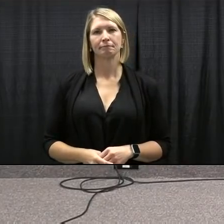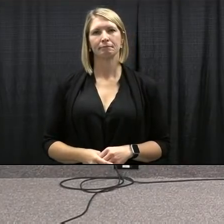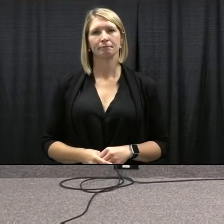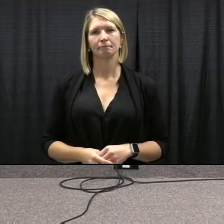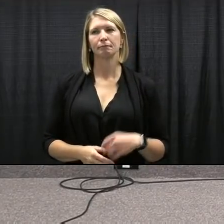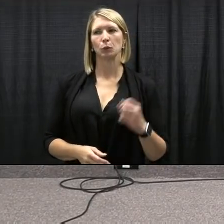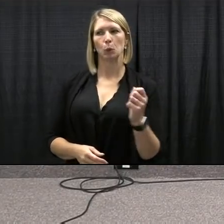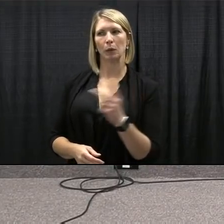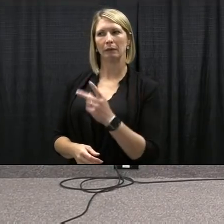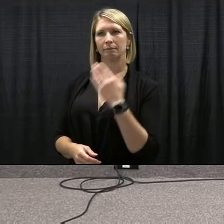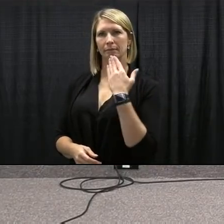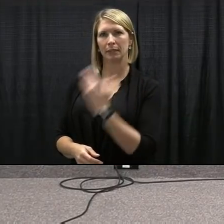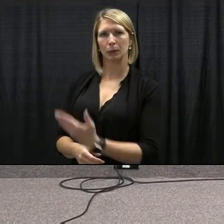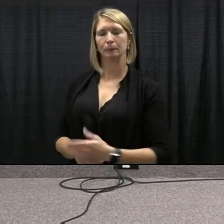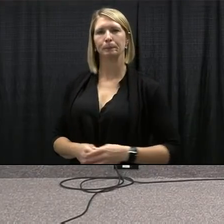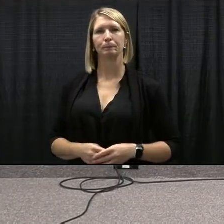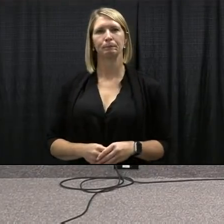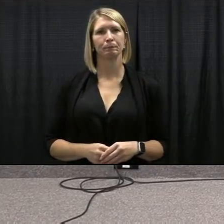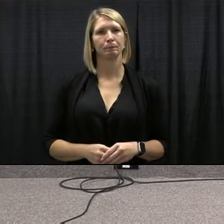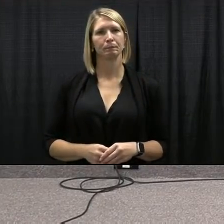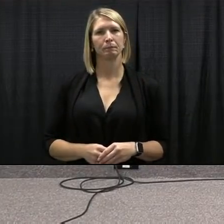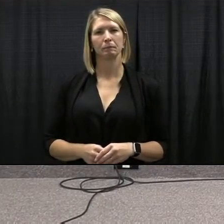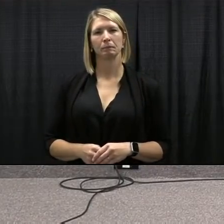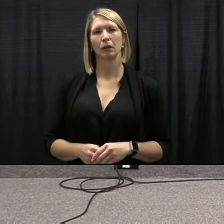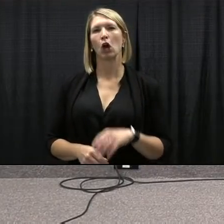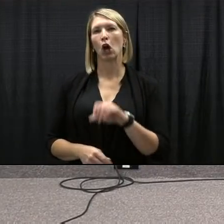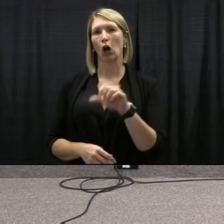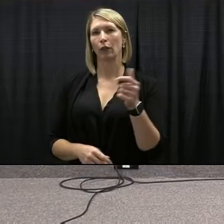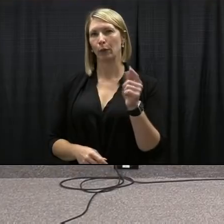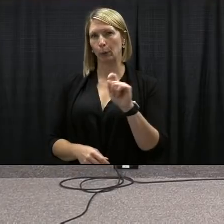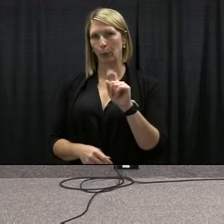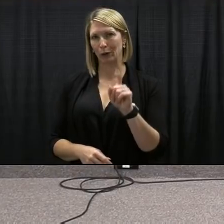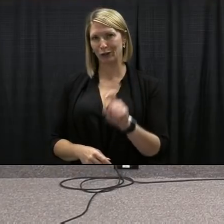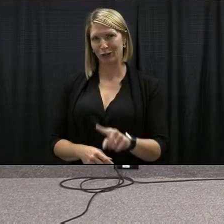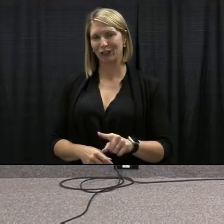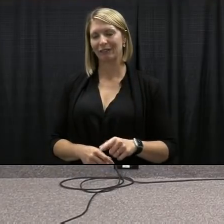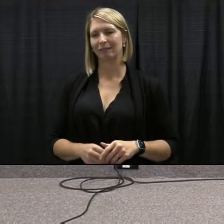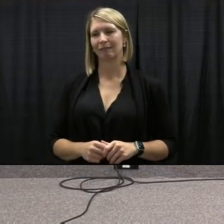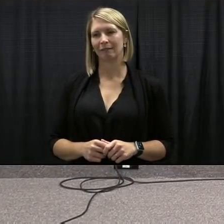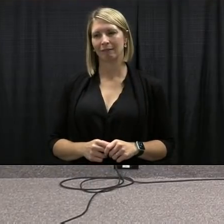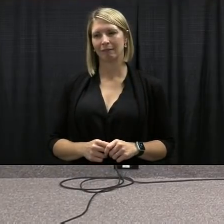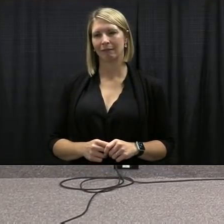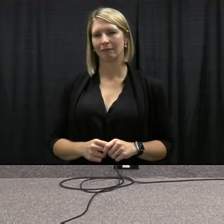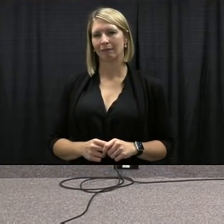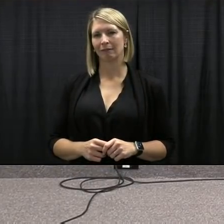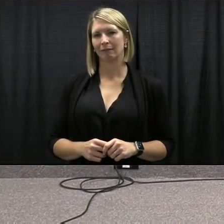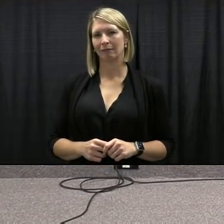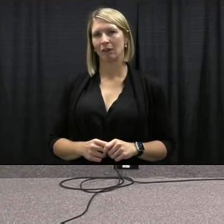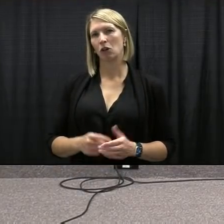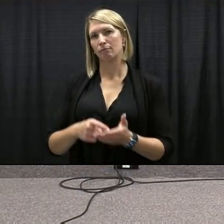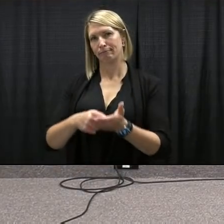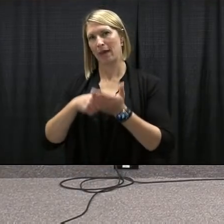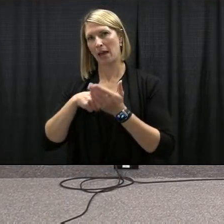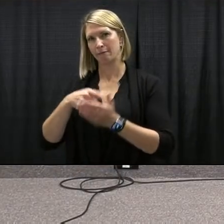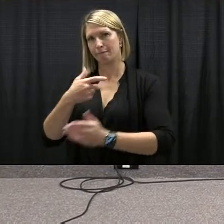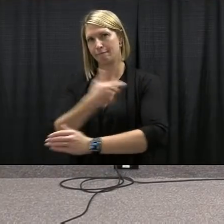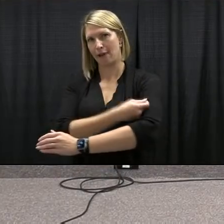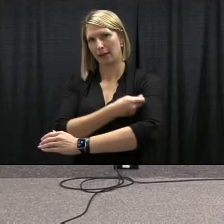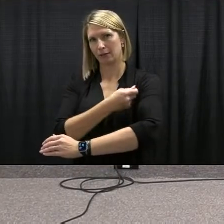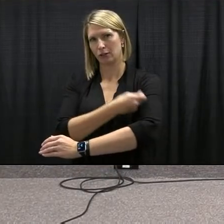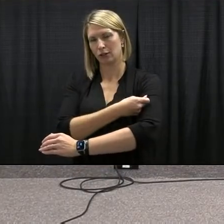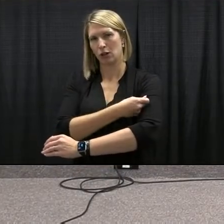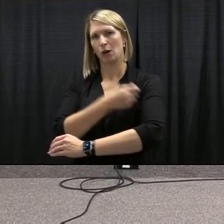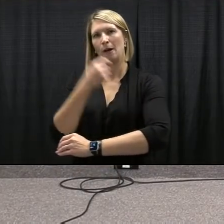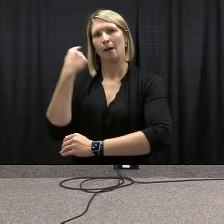Okay, thank you. And this is another question regarding mandatory vaccinations for healthcare and long-term